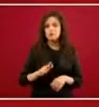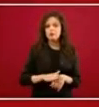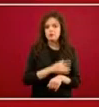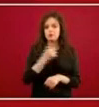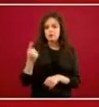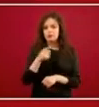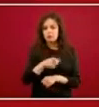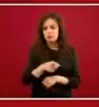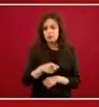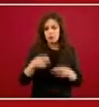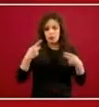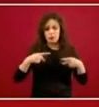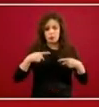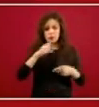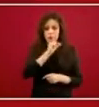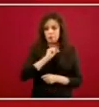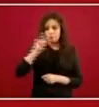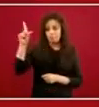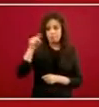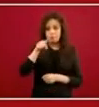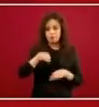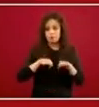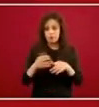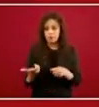So, and this is even more